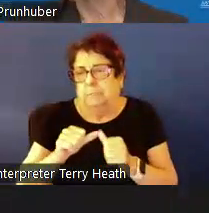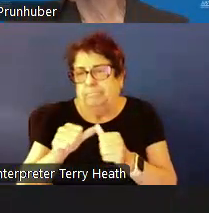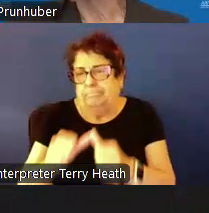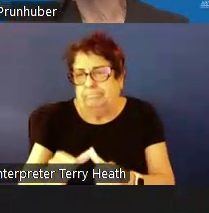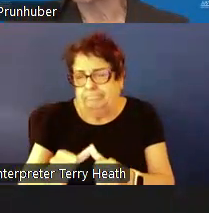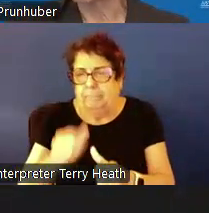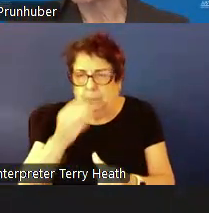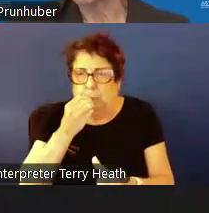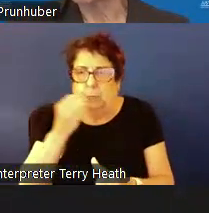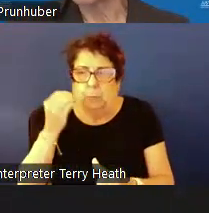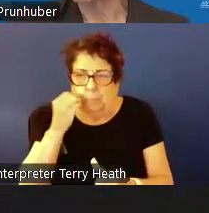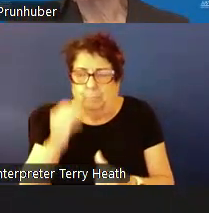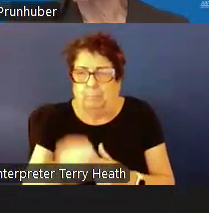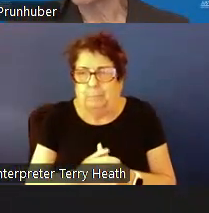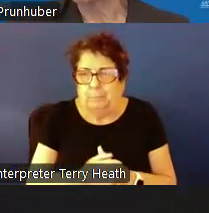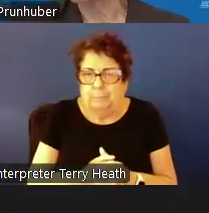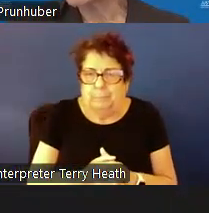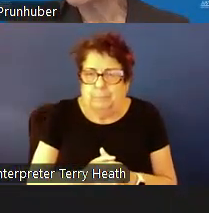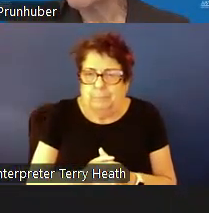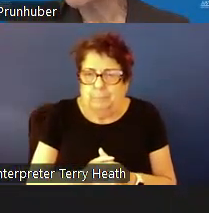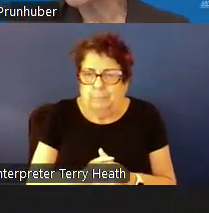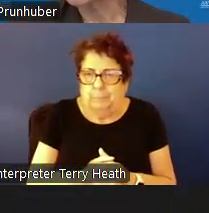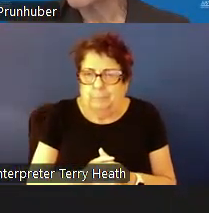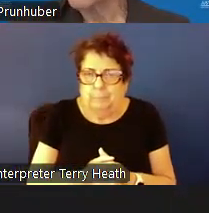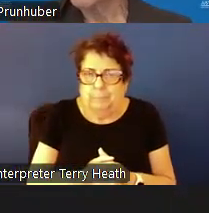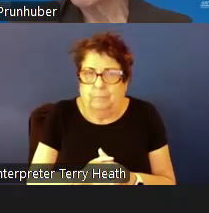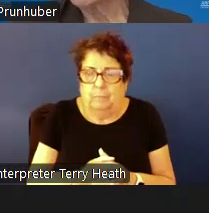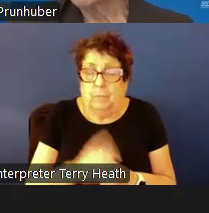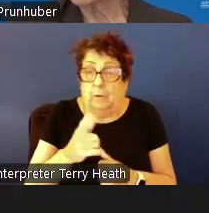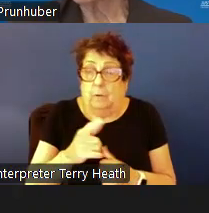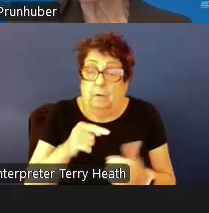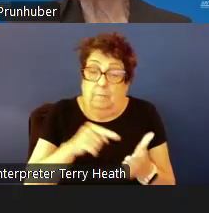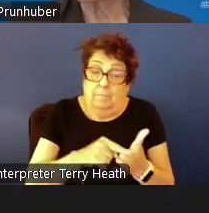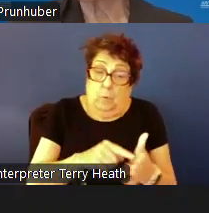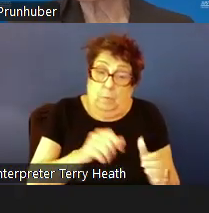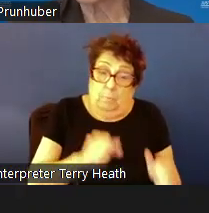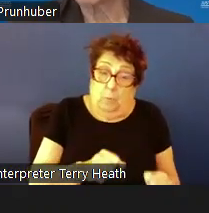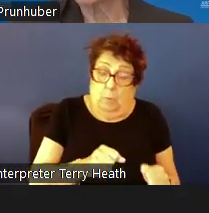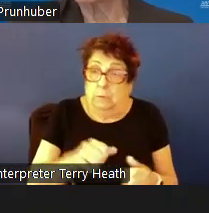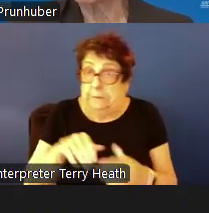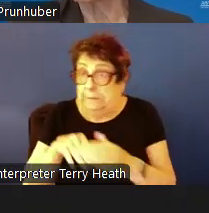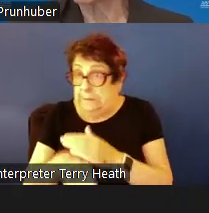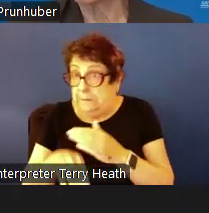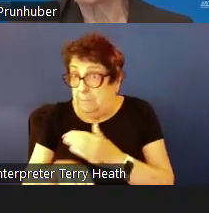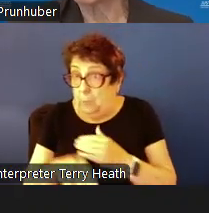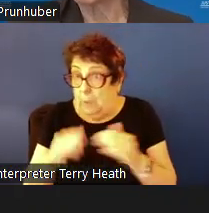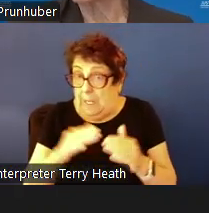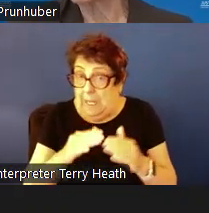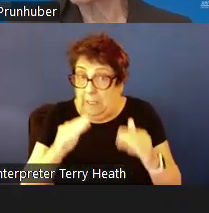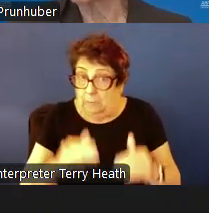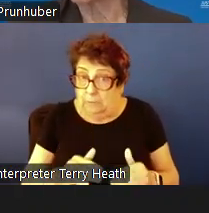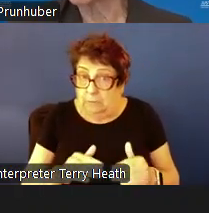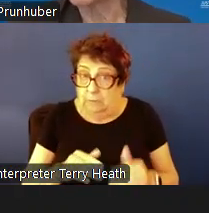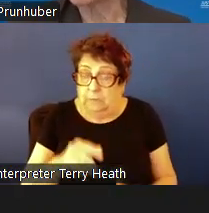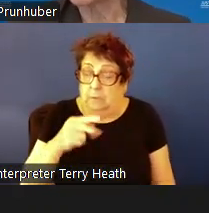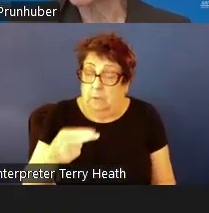I just want to mention around affordable and accessible housing. There was a study done by the